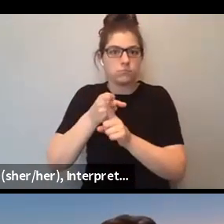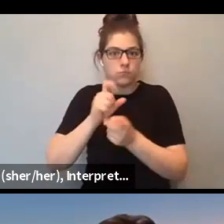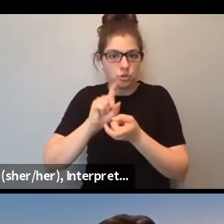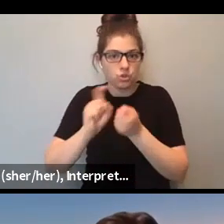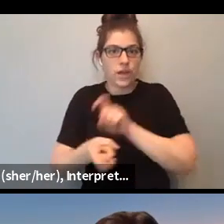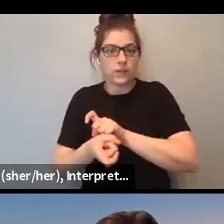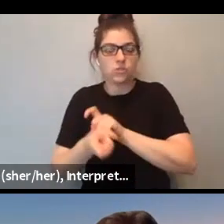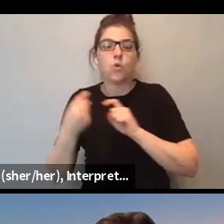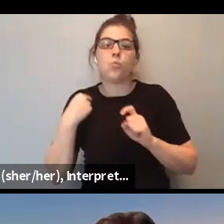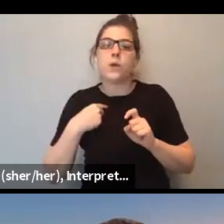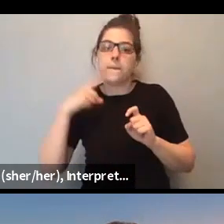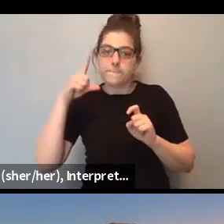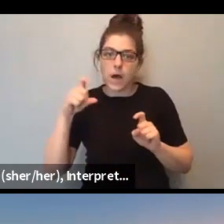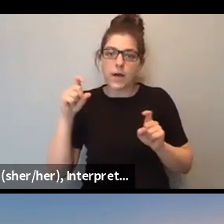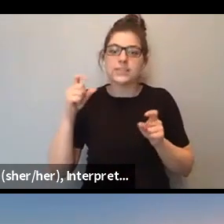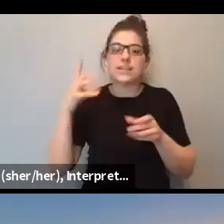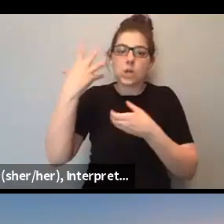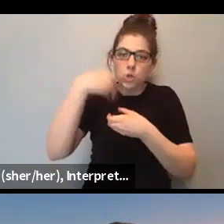other workers.